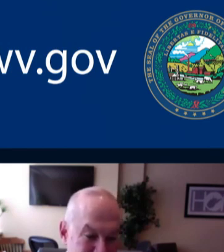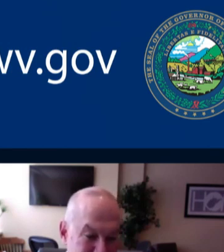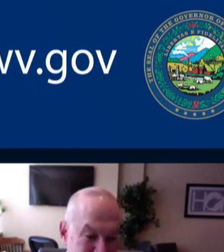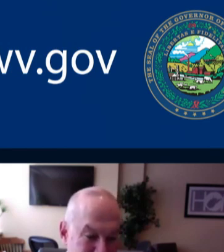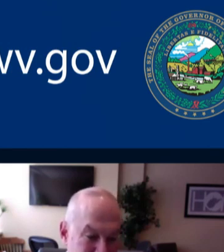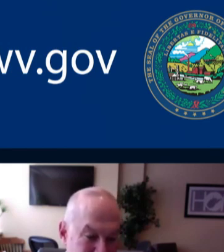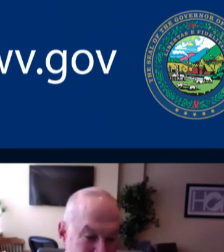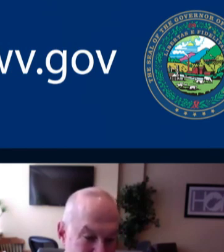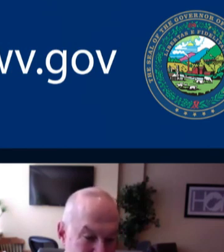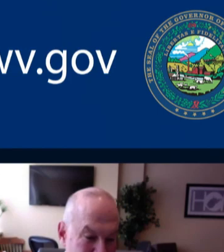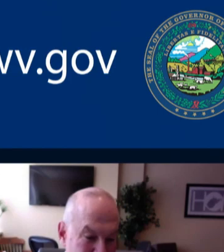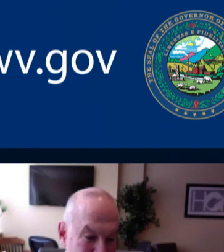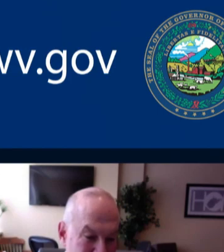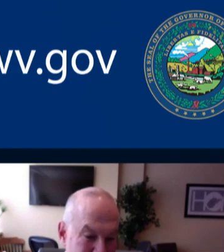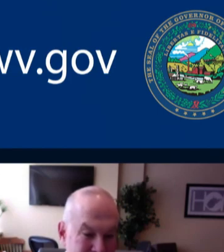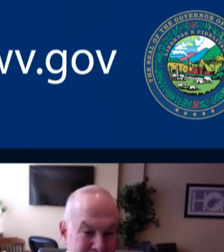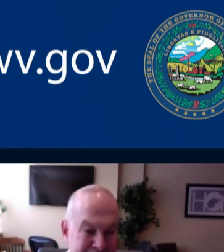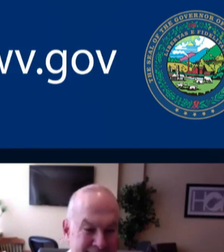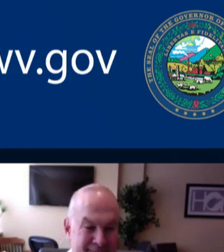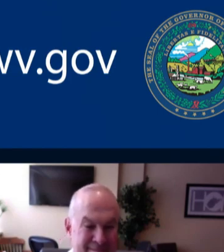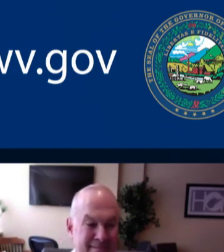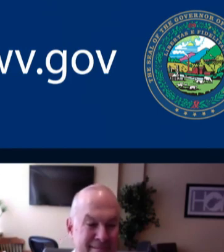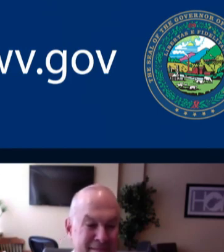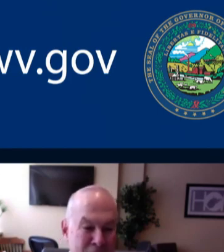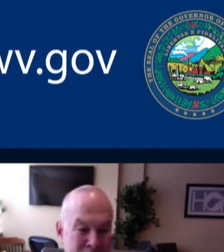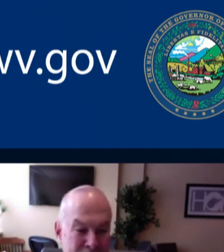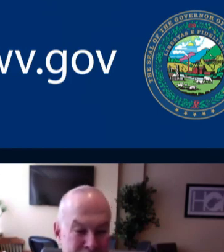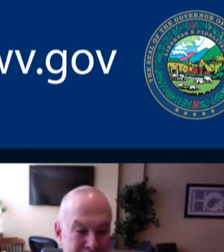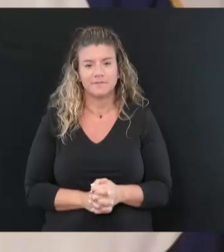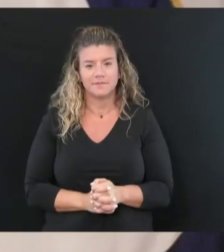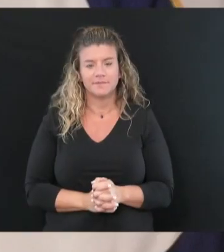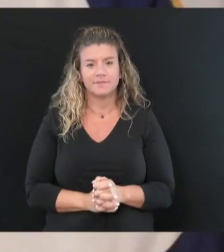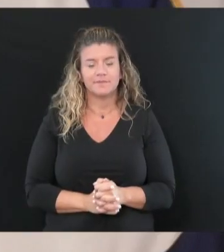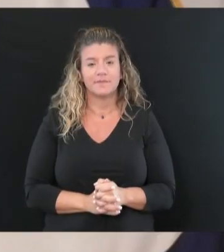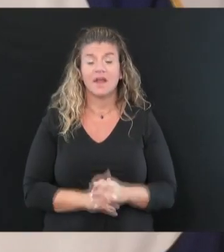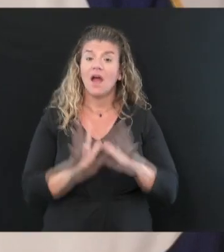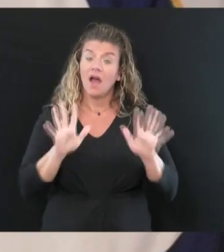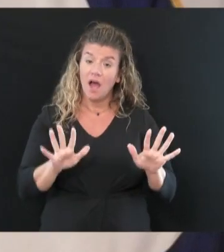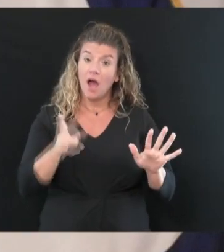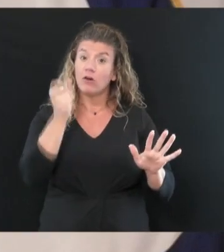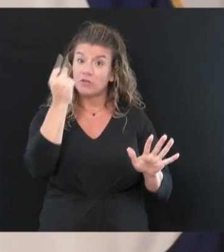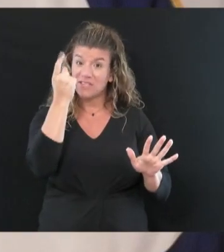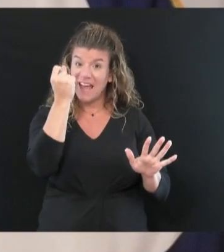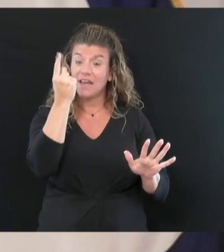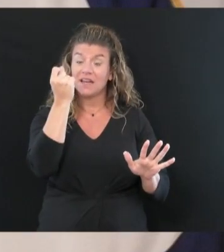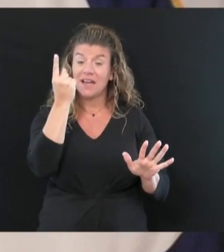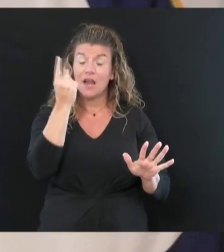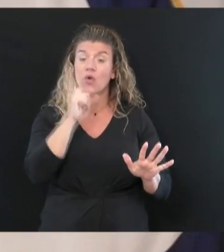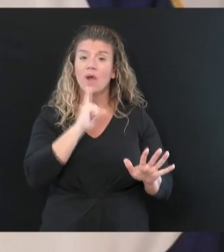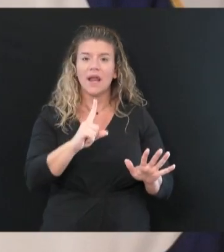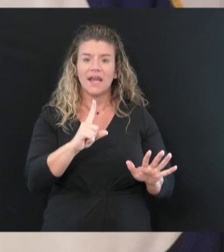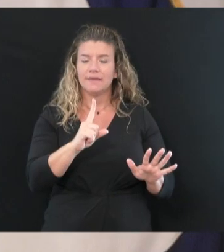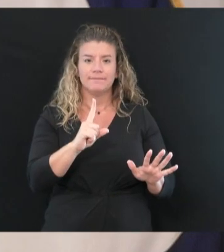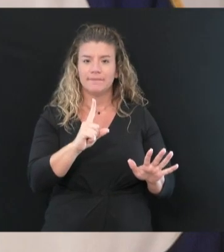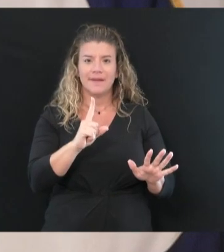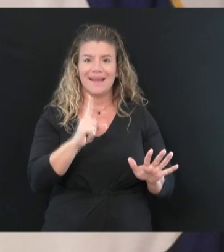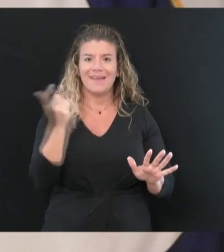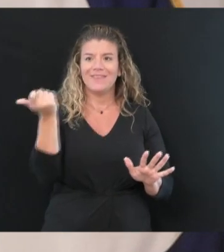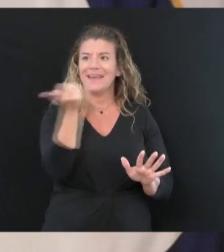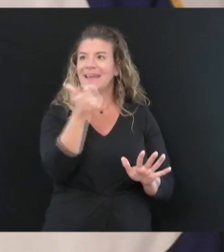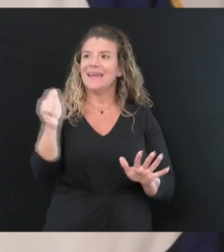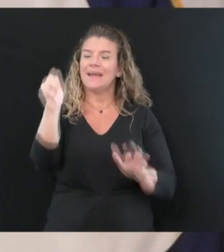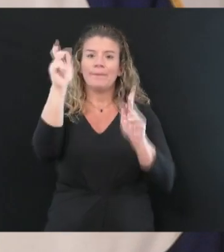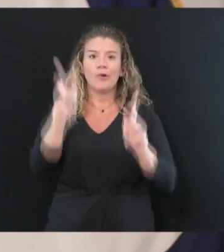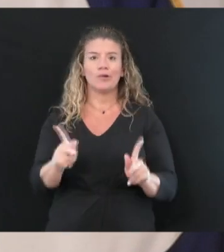Well, Stephen, let me answer. First of all, if there's anybody out there that